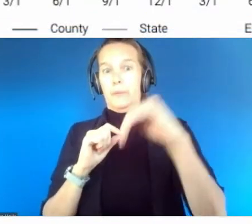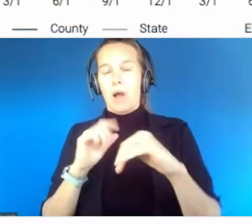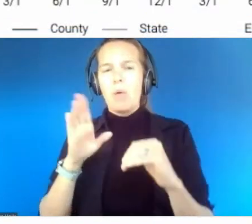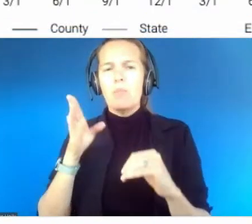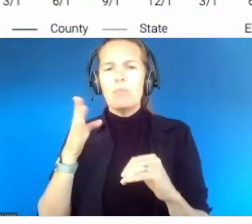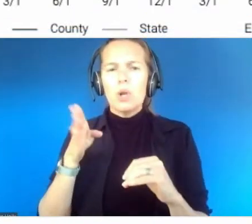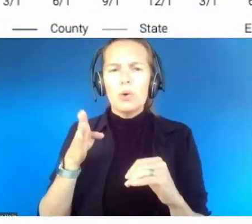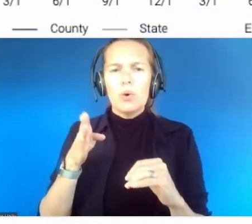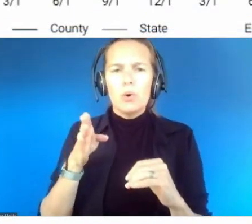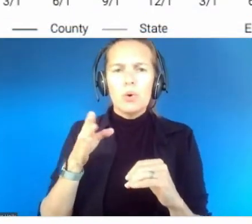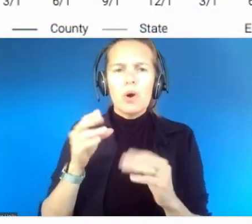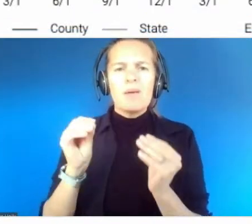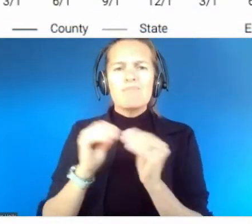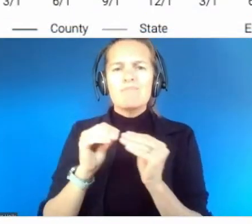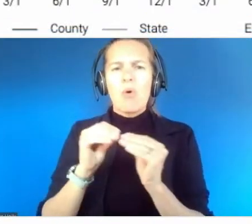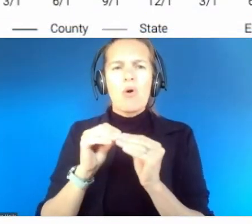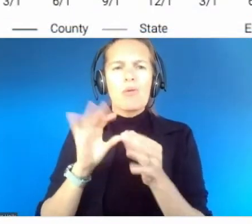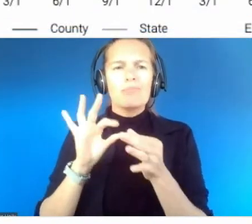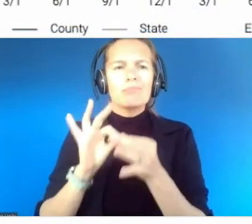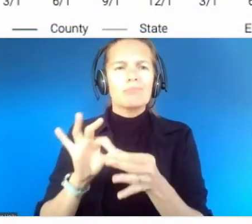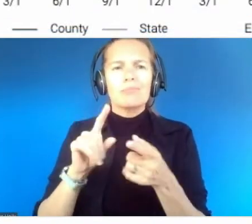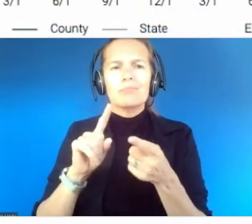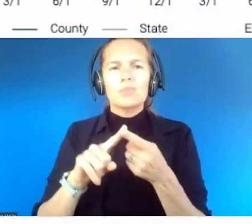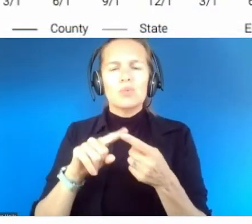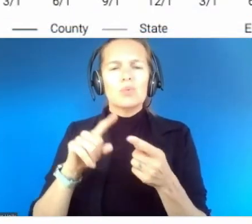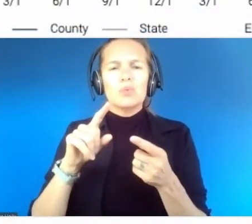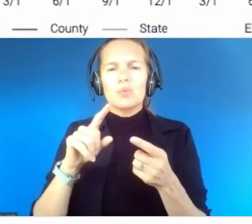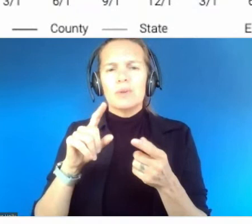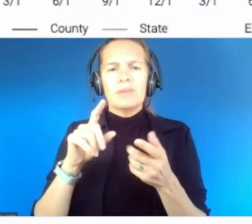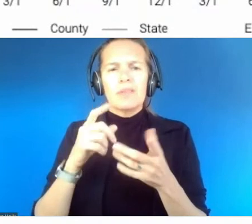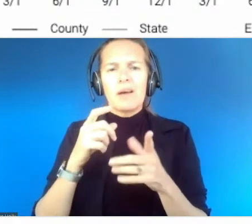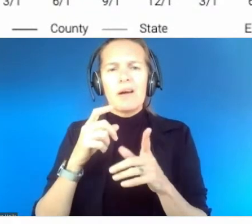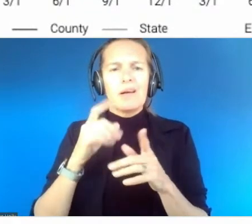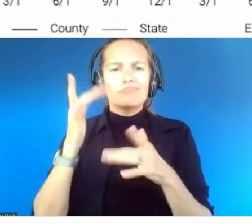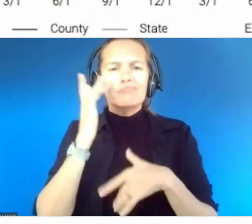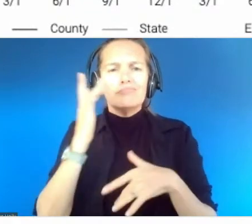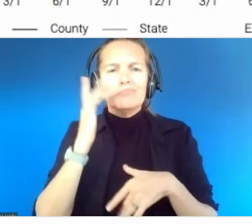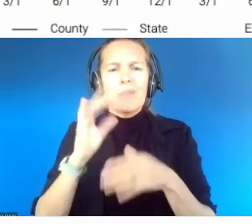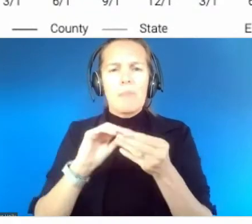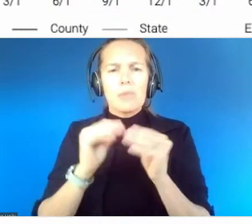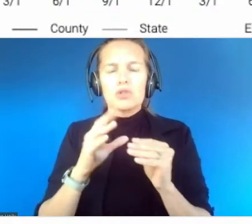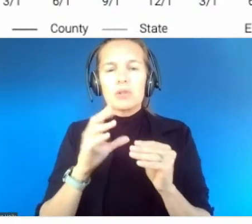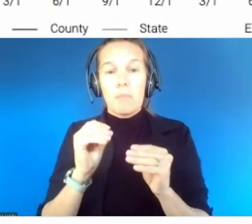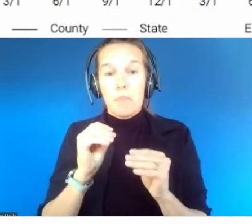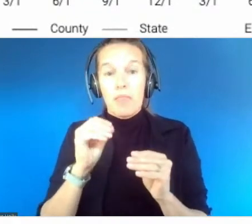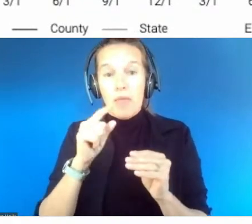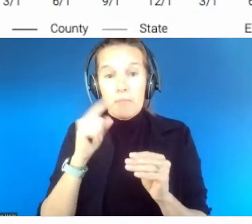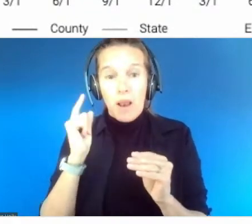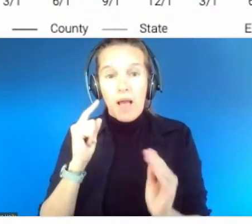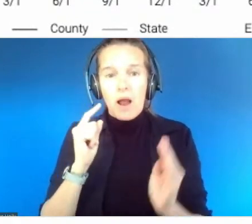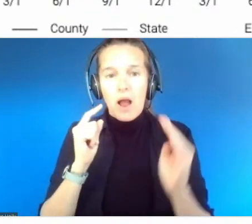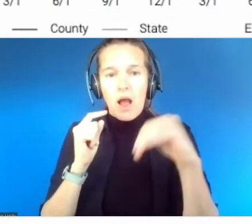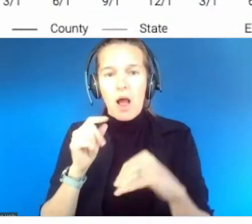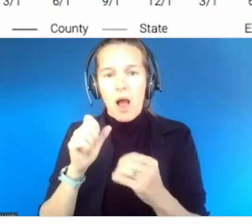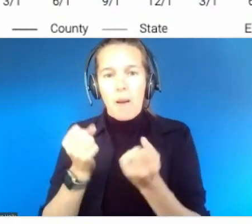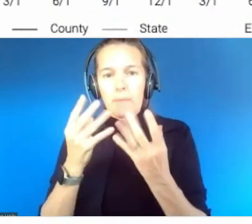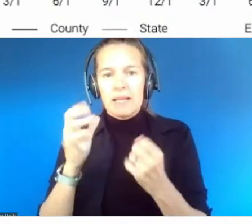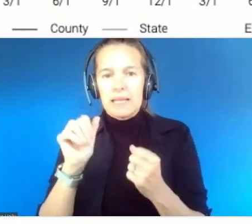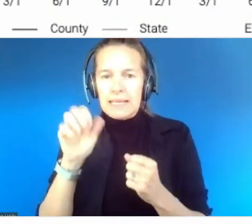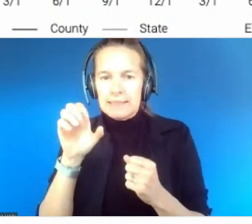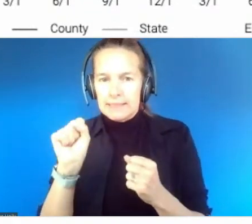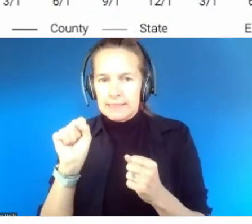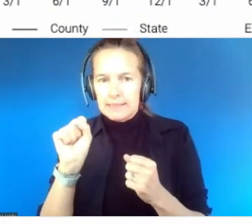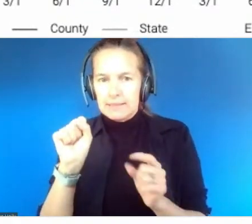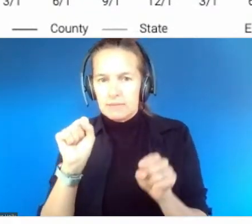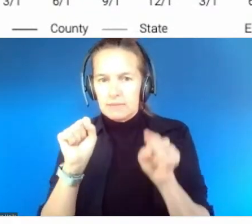is more the epidemiological numbers, and the averages are in the black line, which is considerably higher